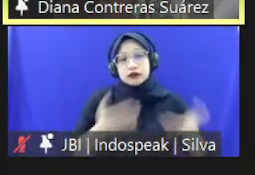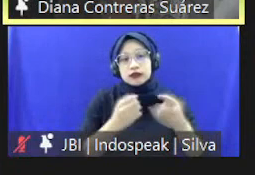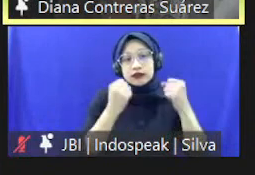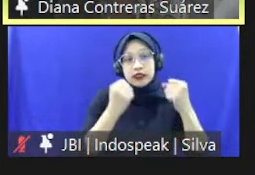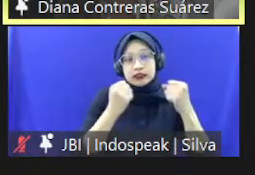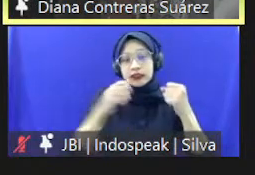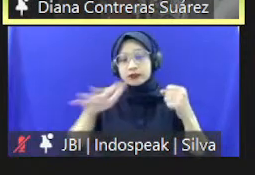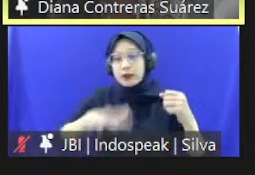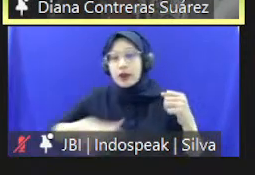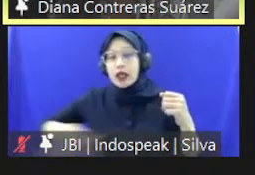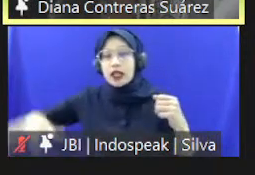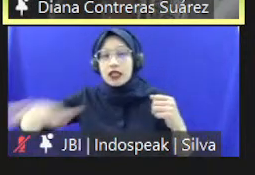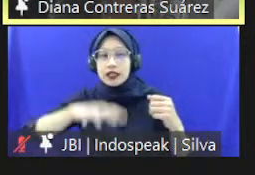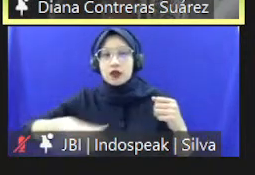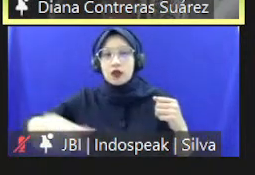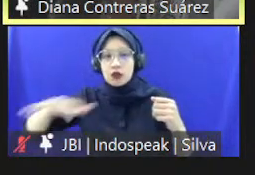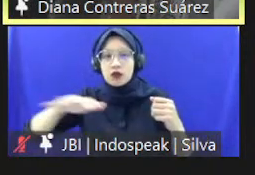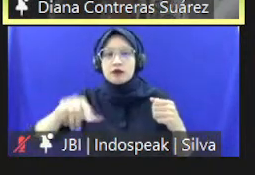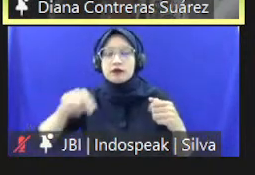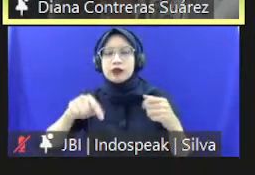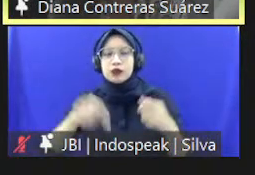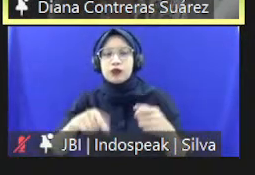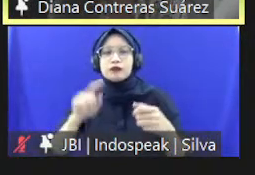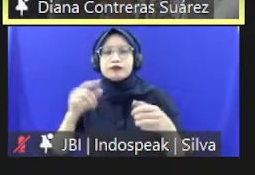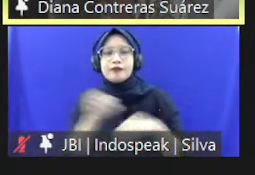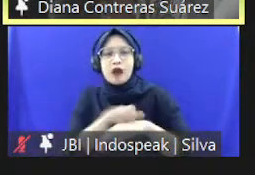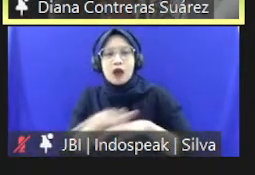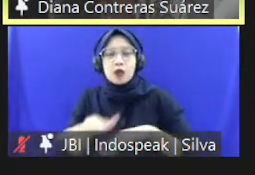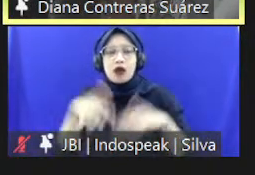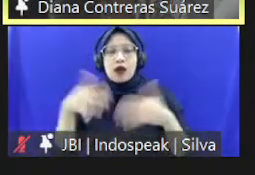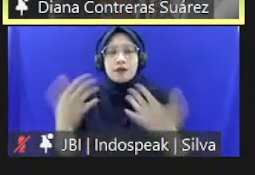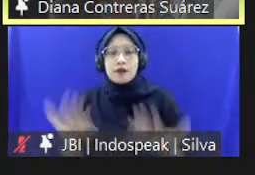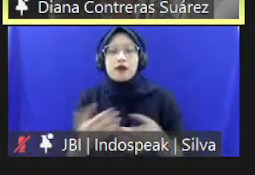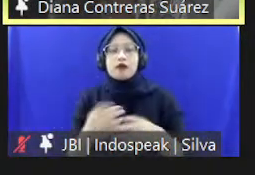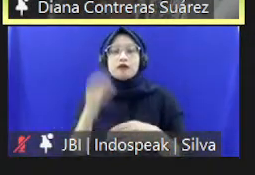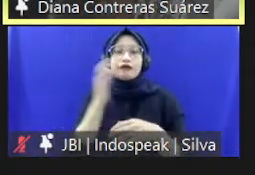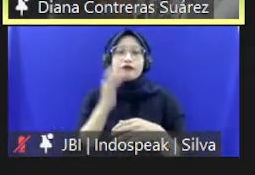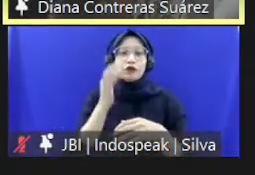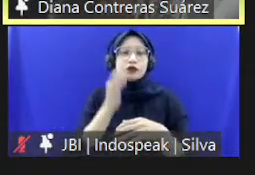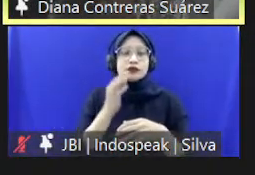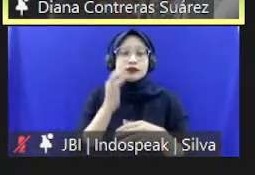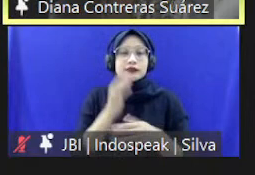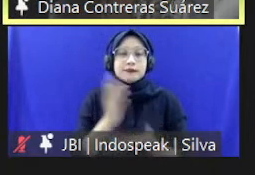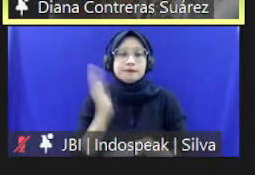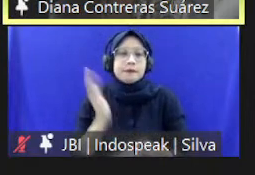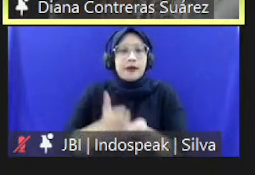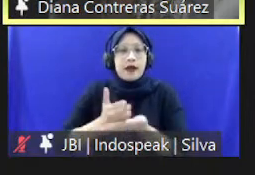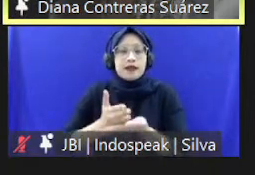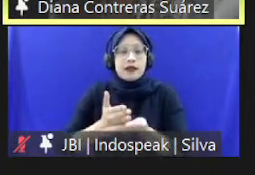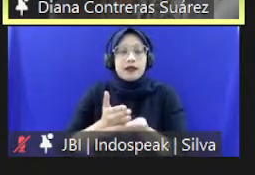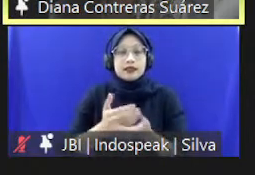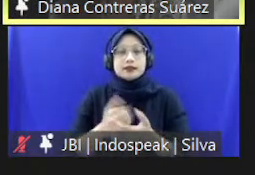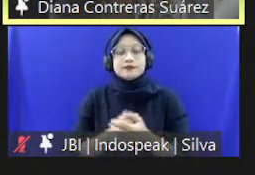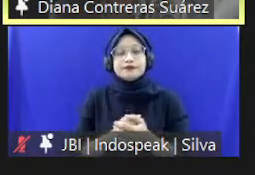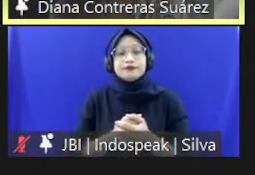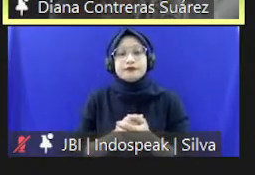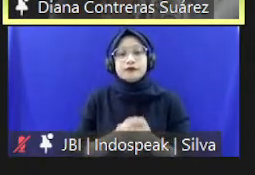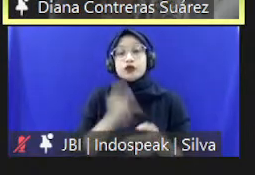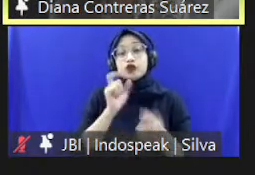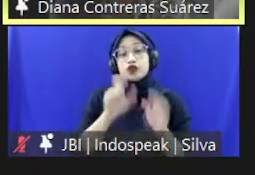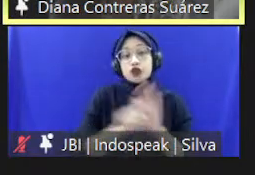what limits the function, what defines disability. So in the example of the person with the